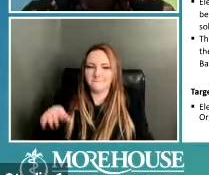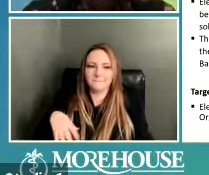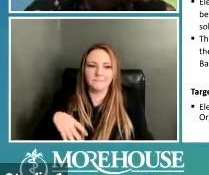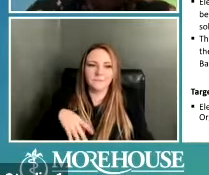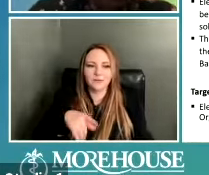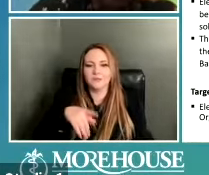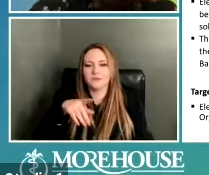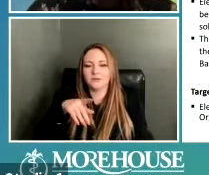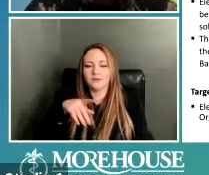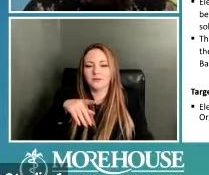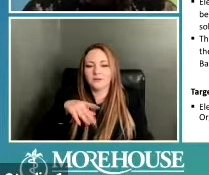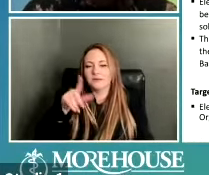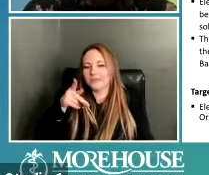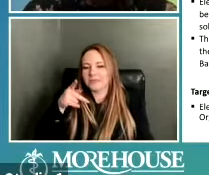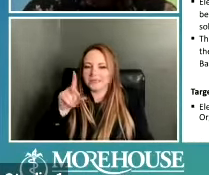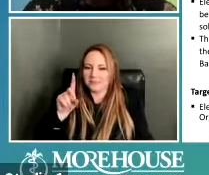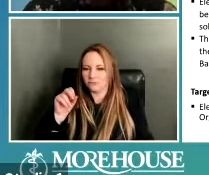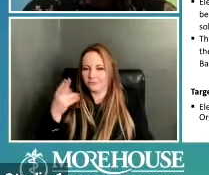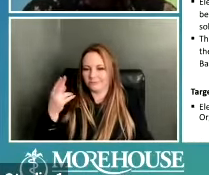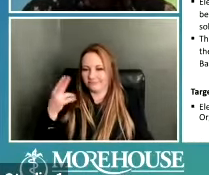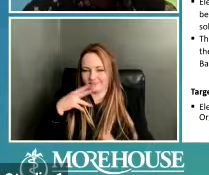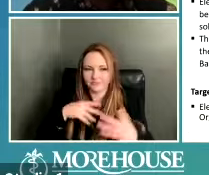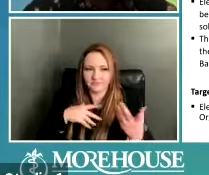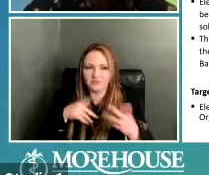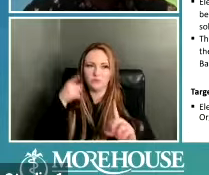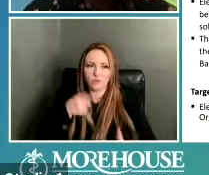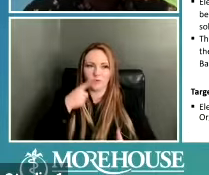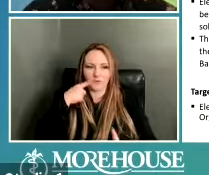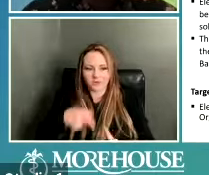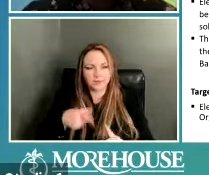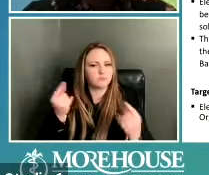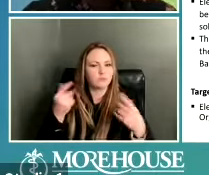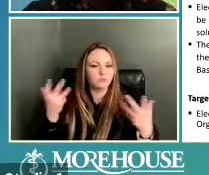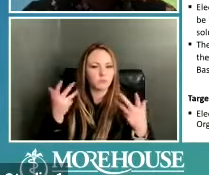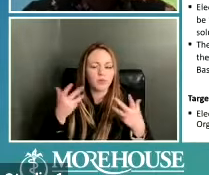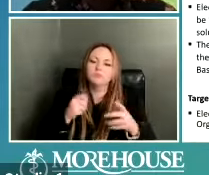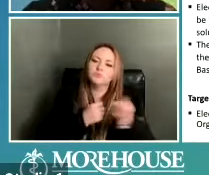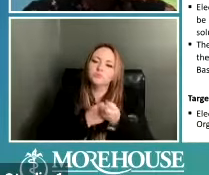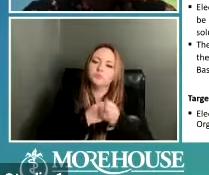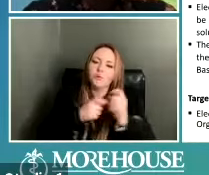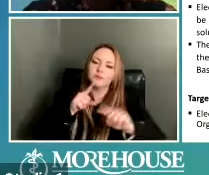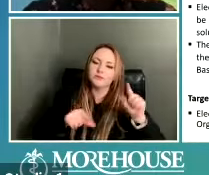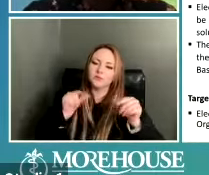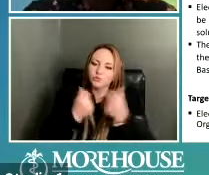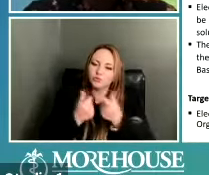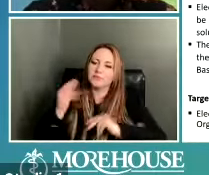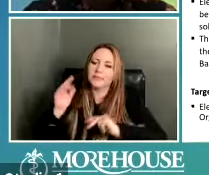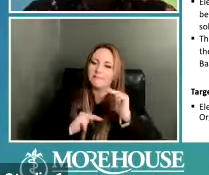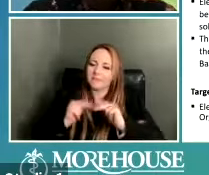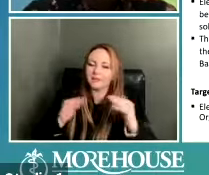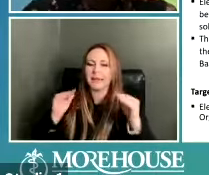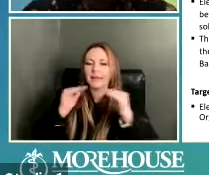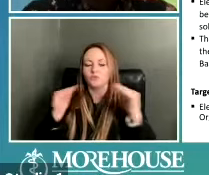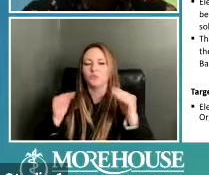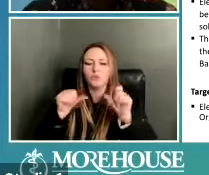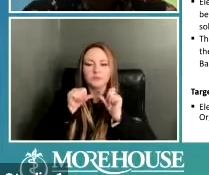Health Learning Laboratory. And the objective of this initiative is to support diverse groups in building equitable and sustainable